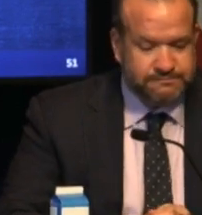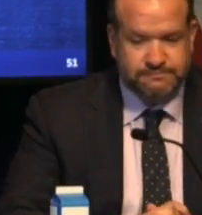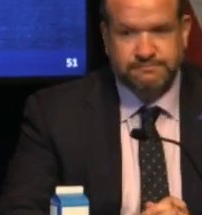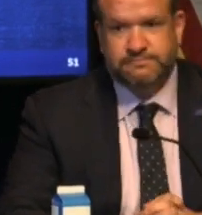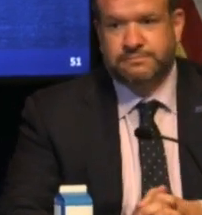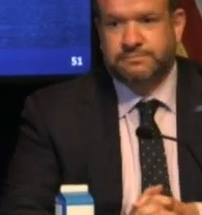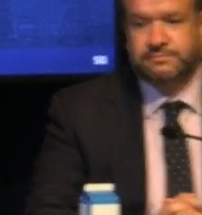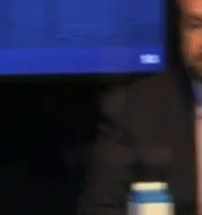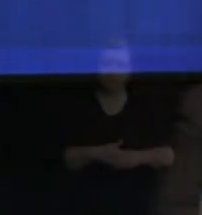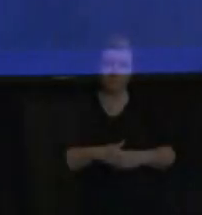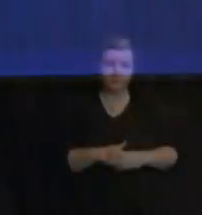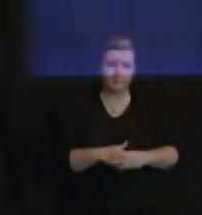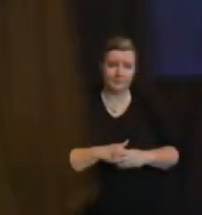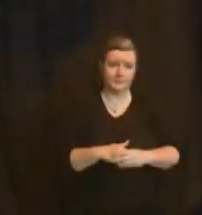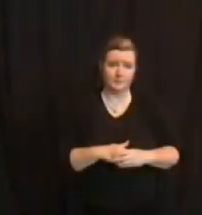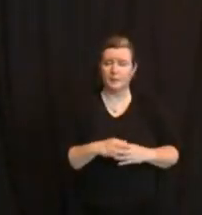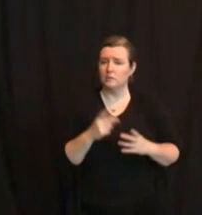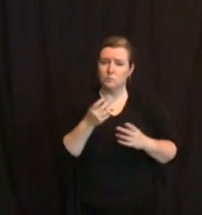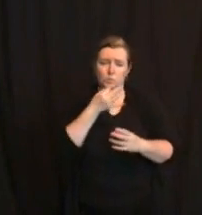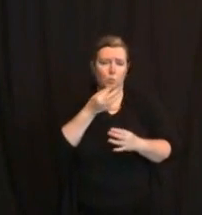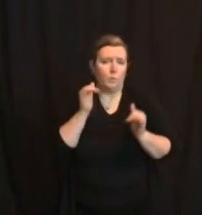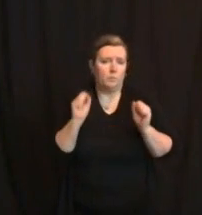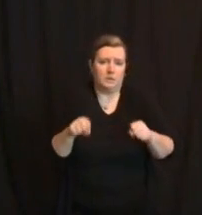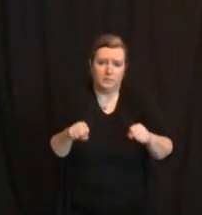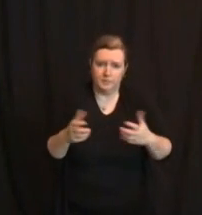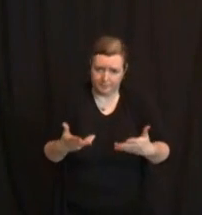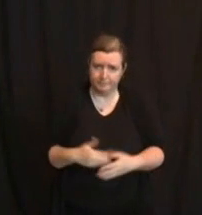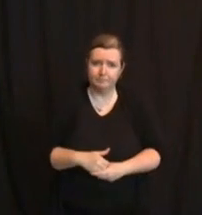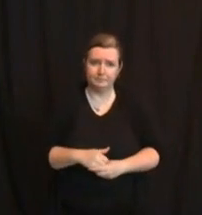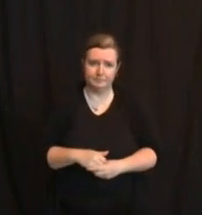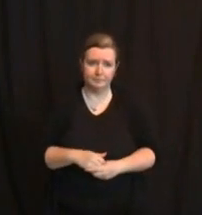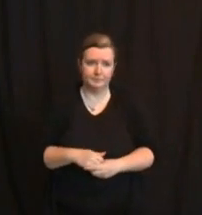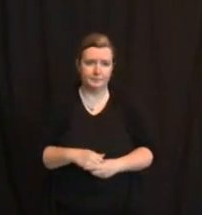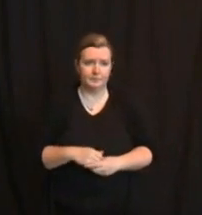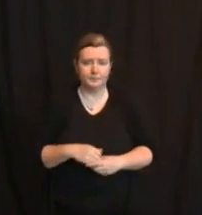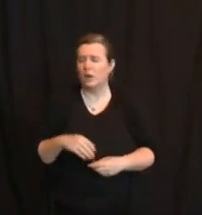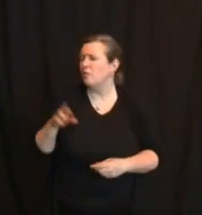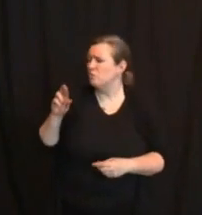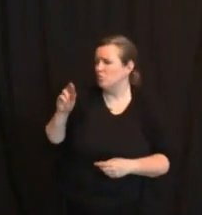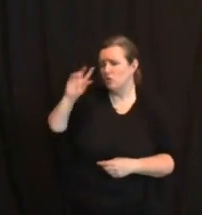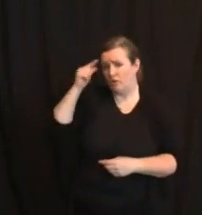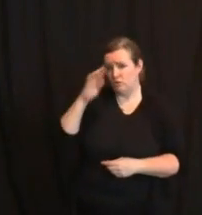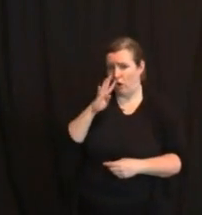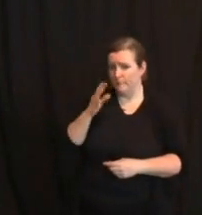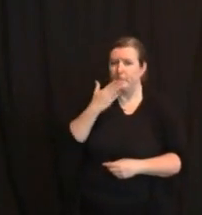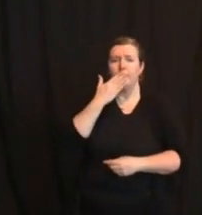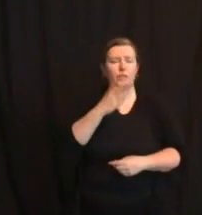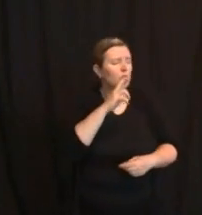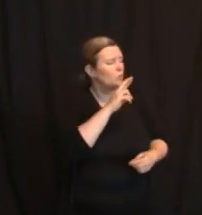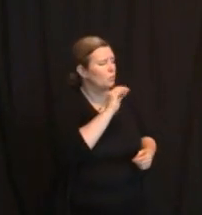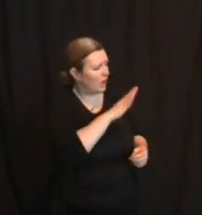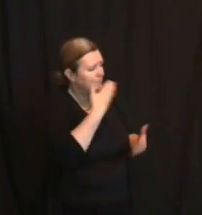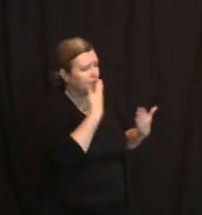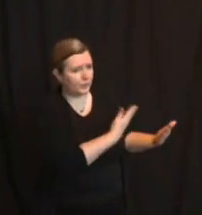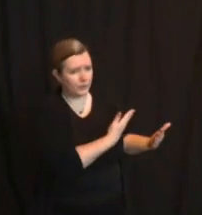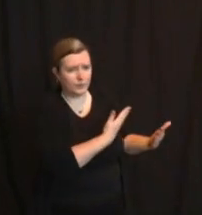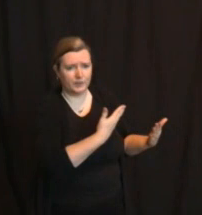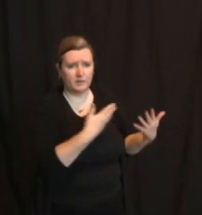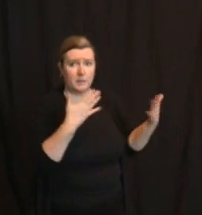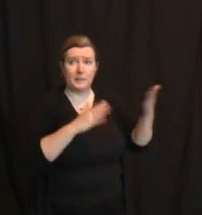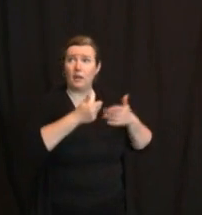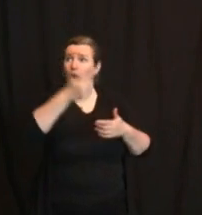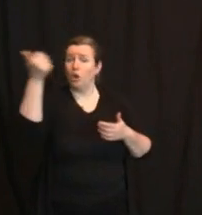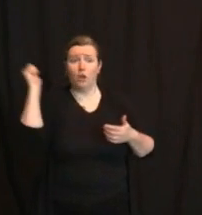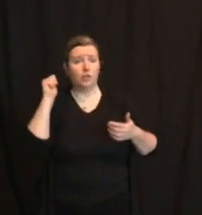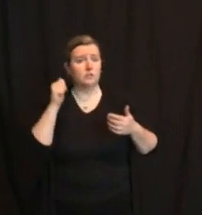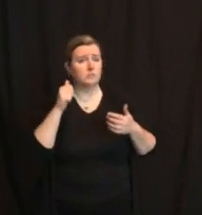Governor. Rob, thank you, and thank your extraordinary team. And I know this is unlike anything any of us have ever dealt with